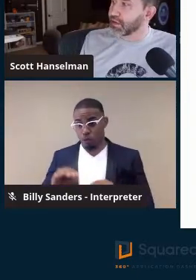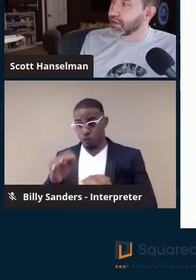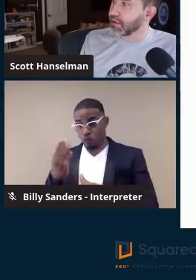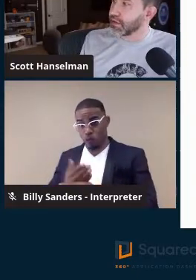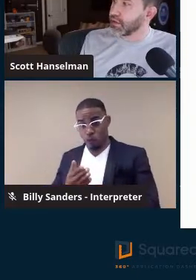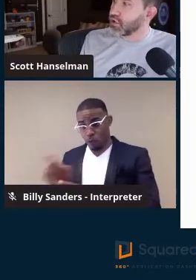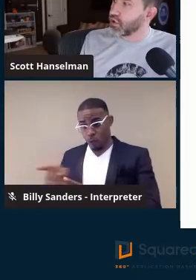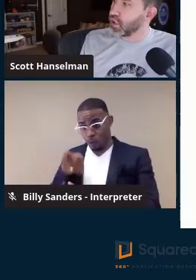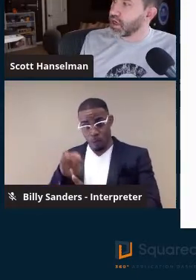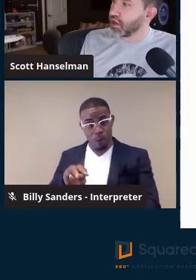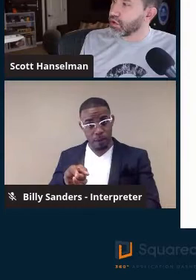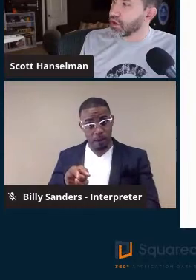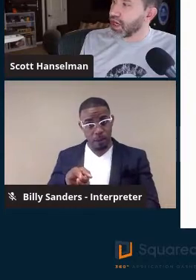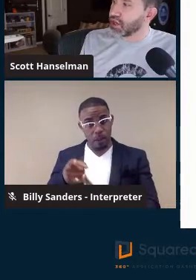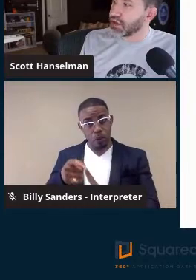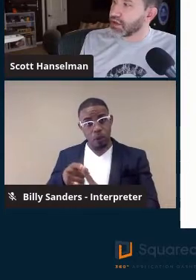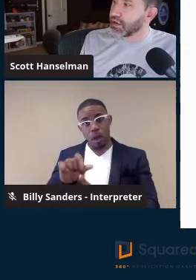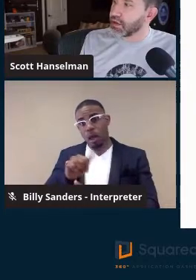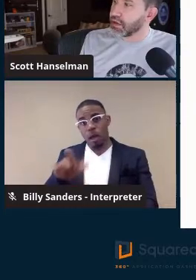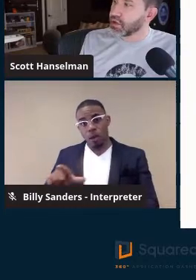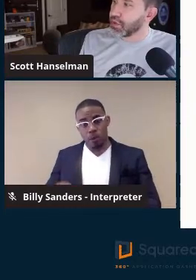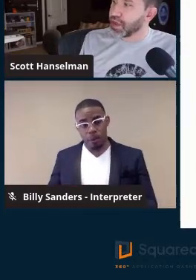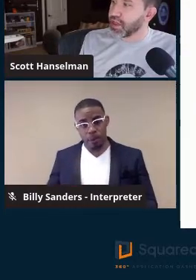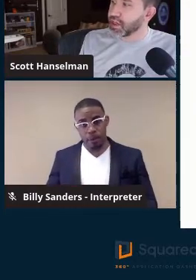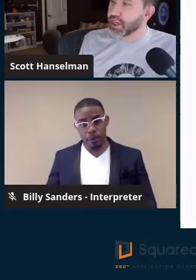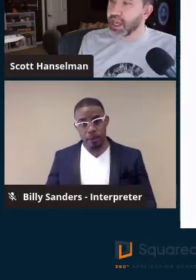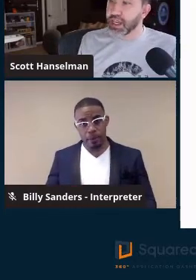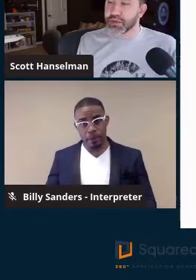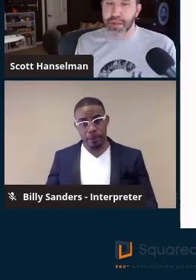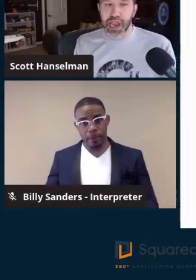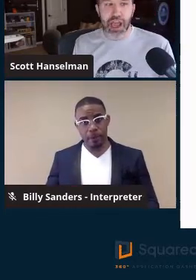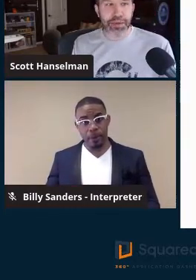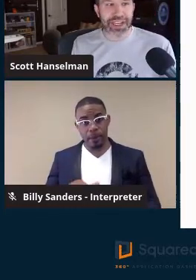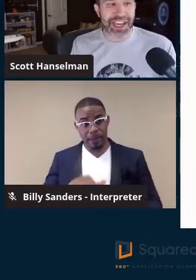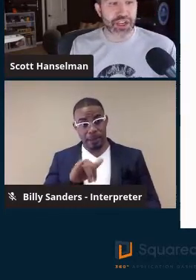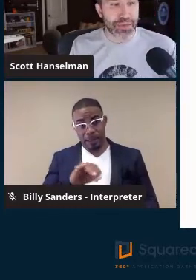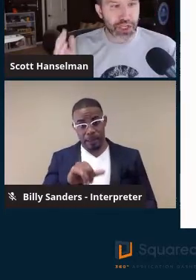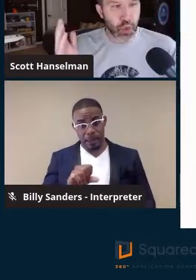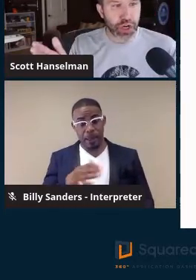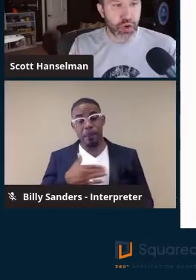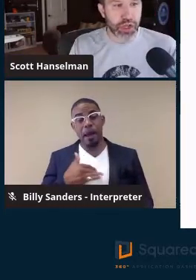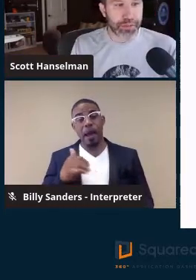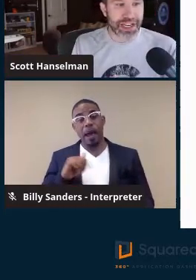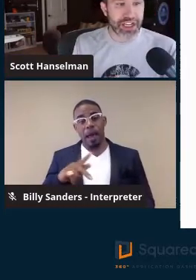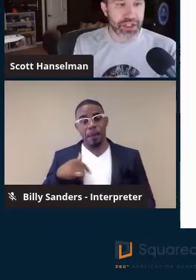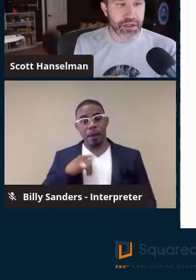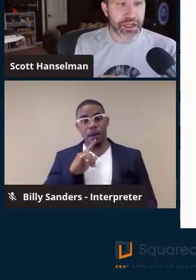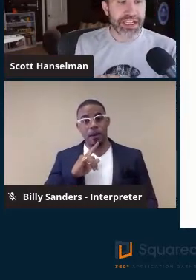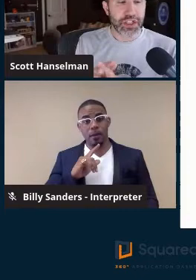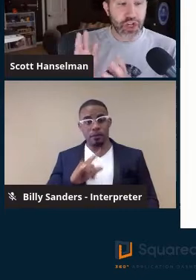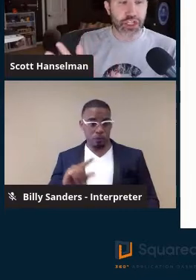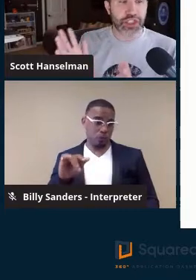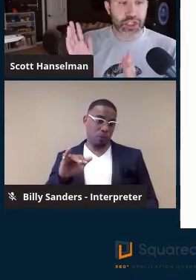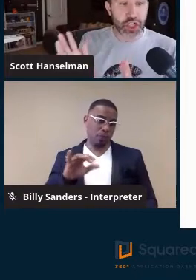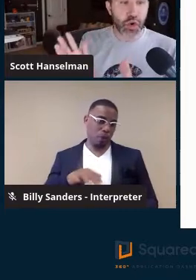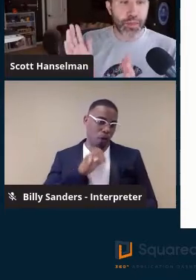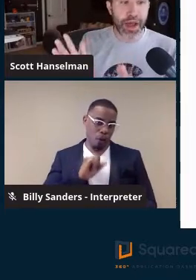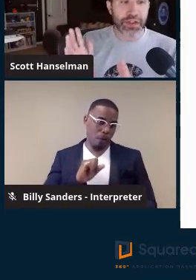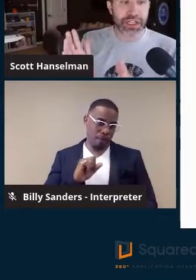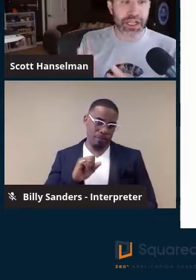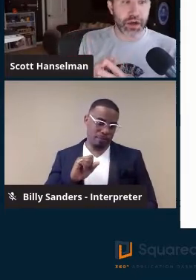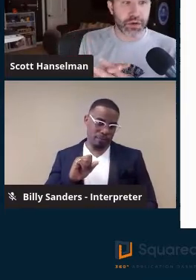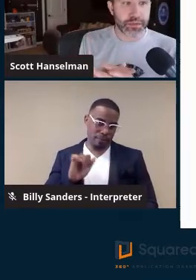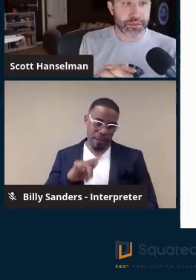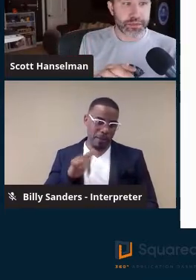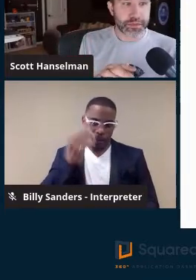it to another location. So in this case, my application, my 20-year-old application, doesn't know about